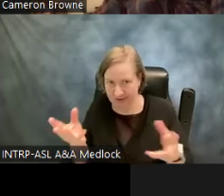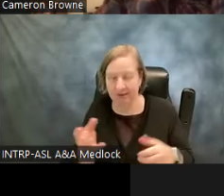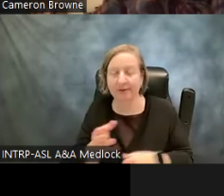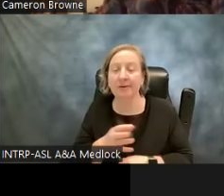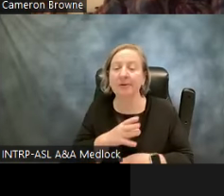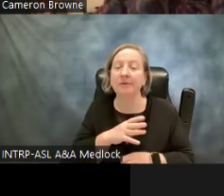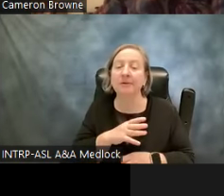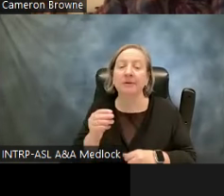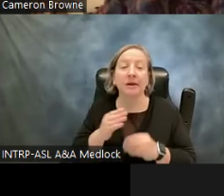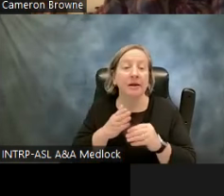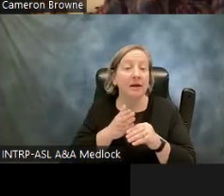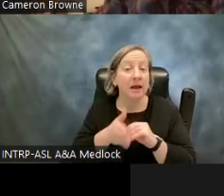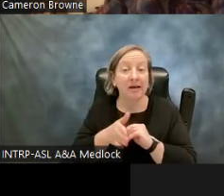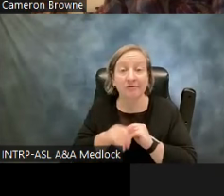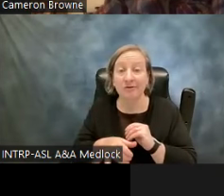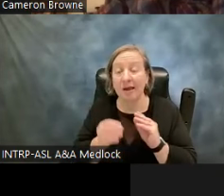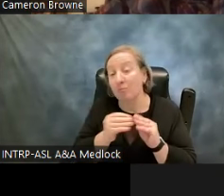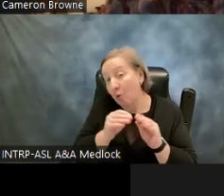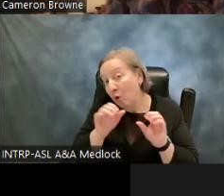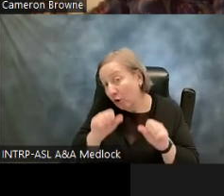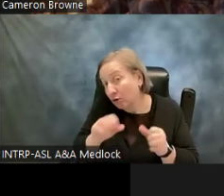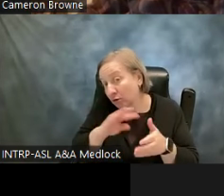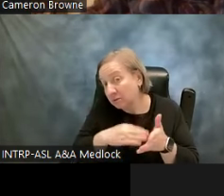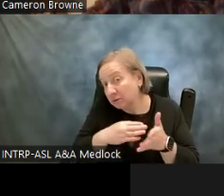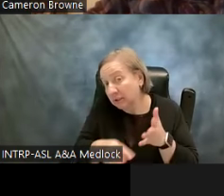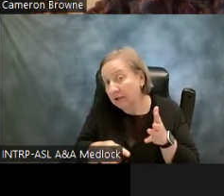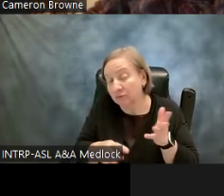And beyond that, more could be scheduled.